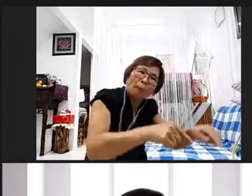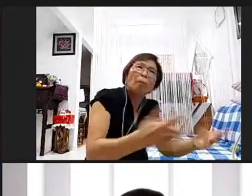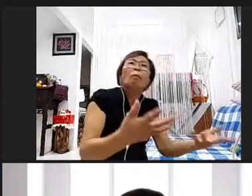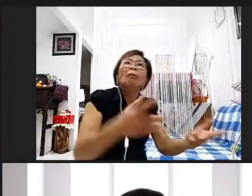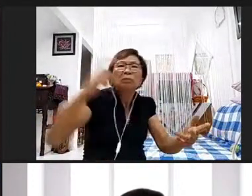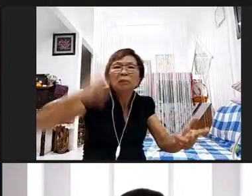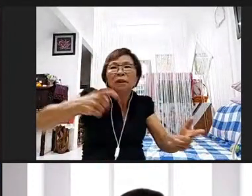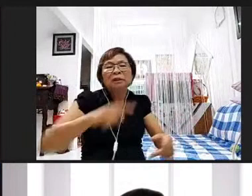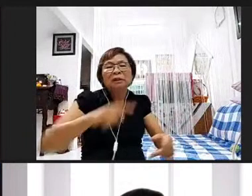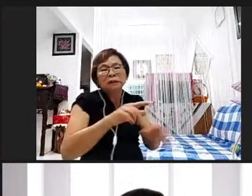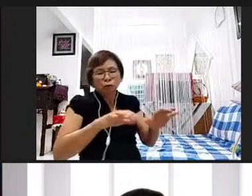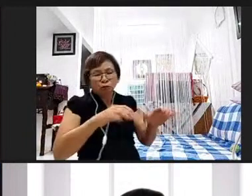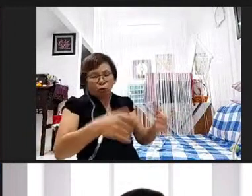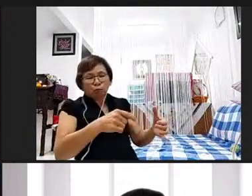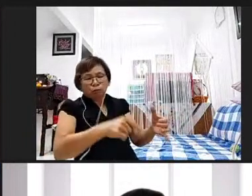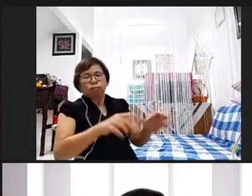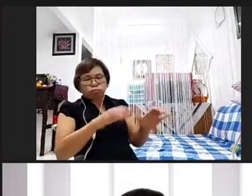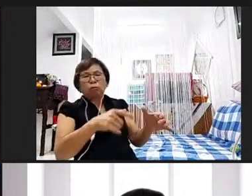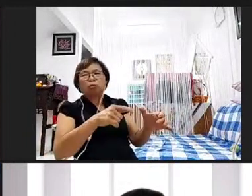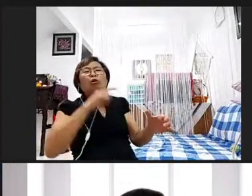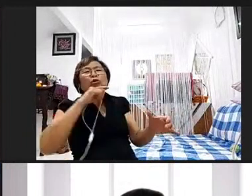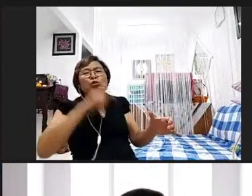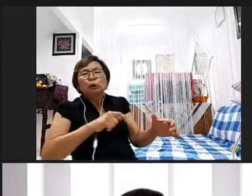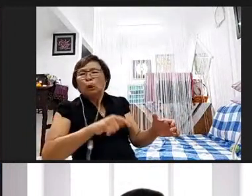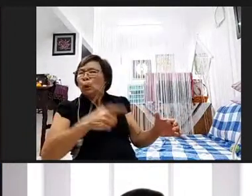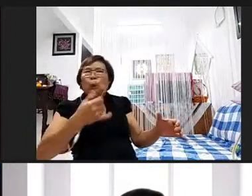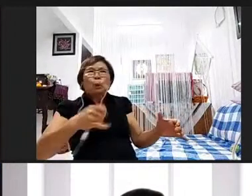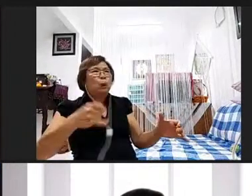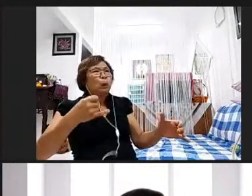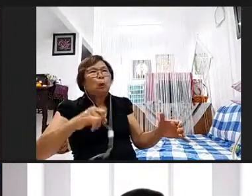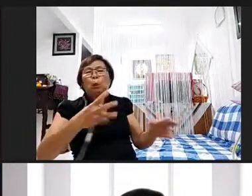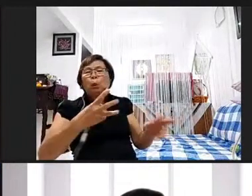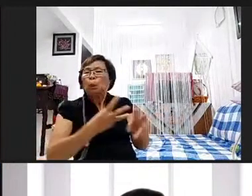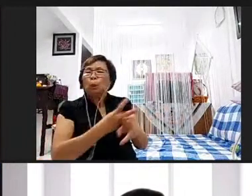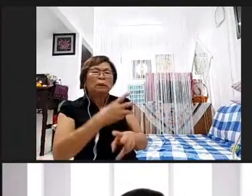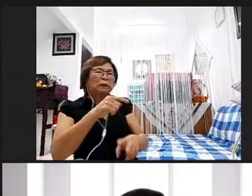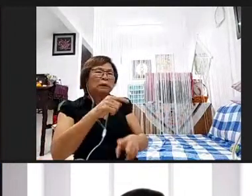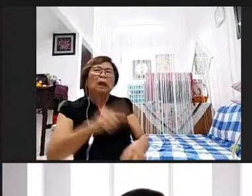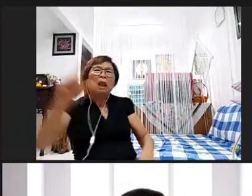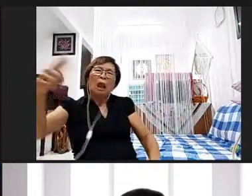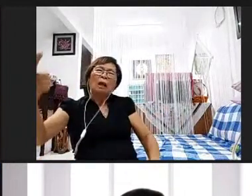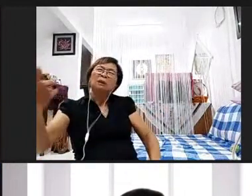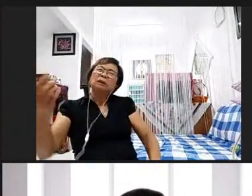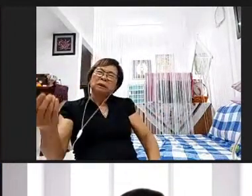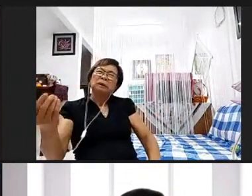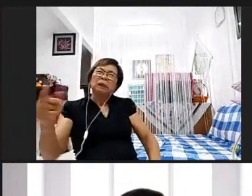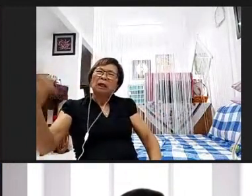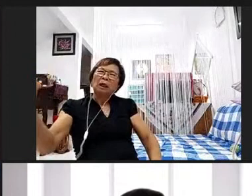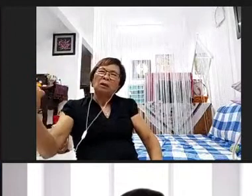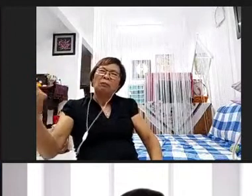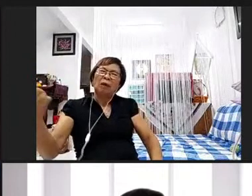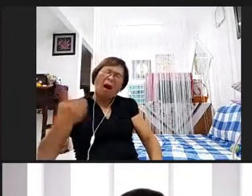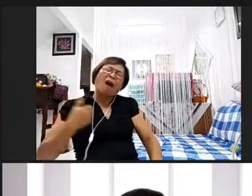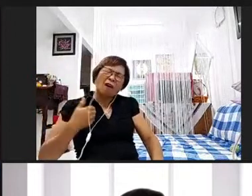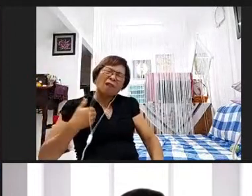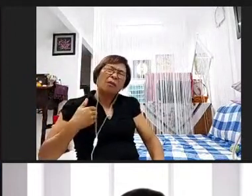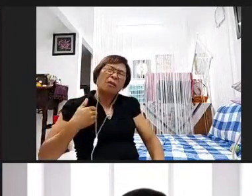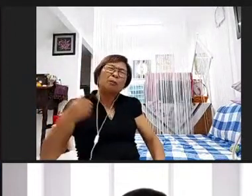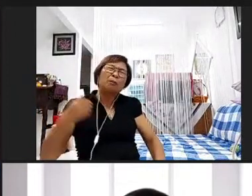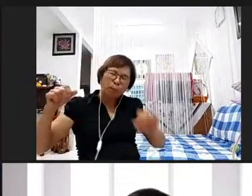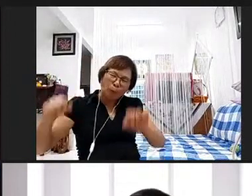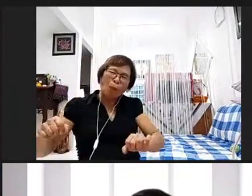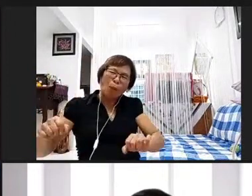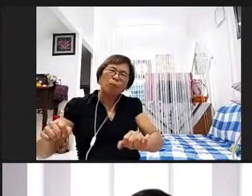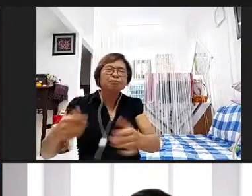group of people who were badly affected. And the other group of people who were badly affected, but probably they are able to adapt